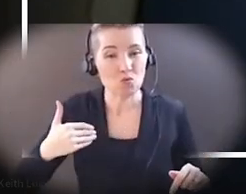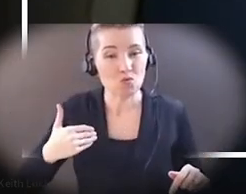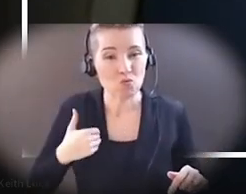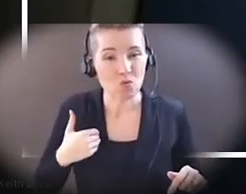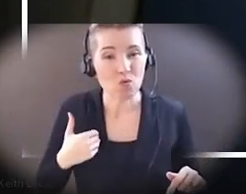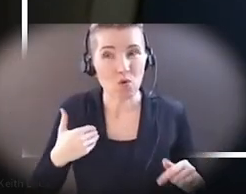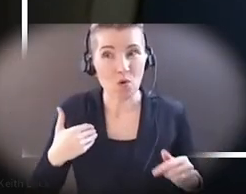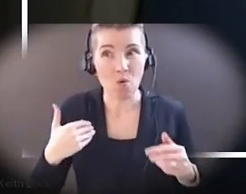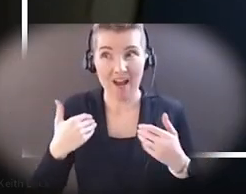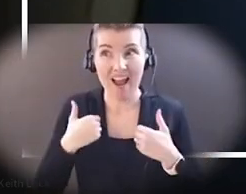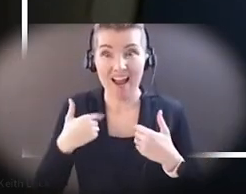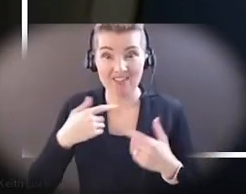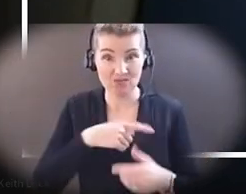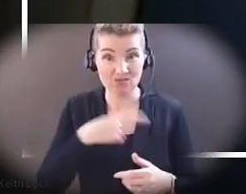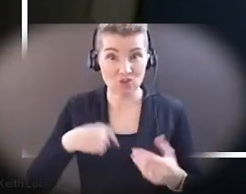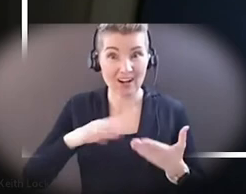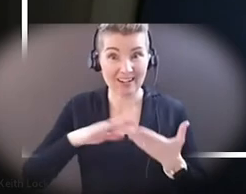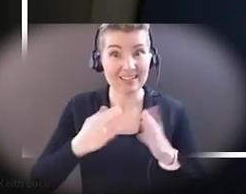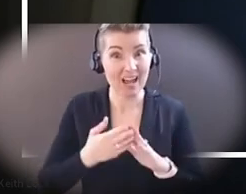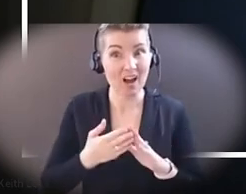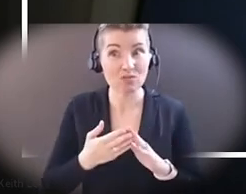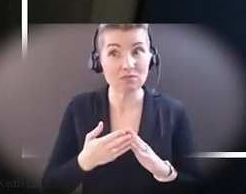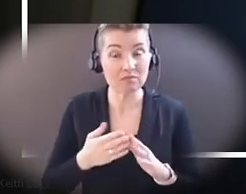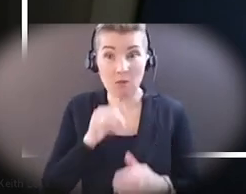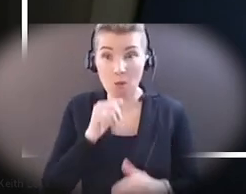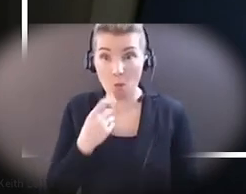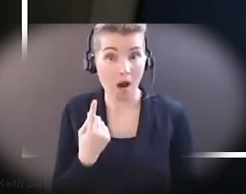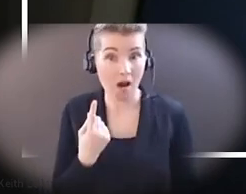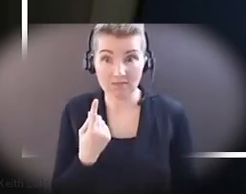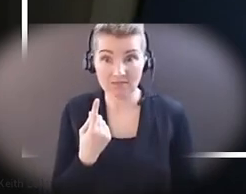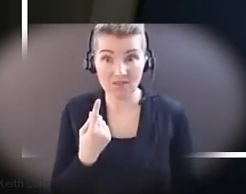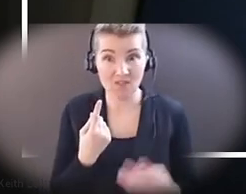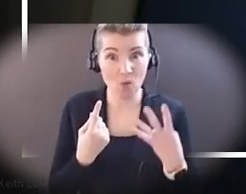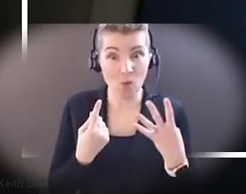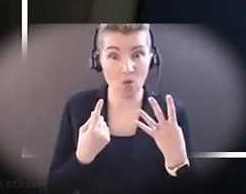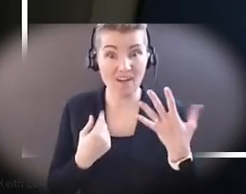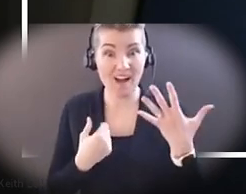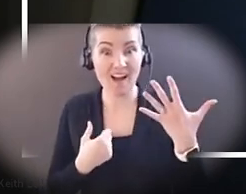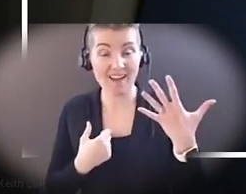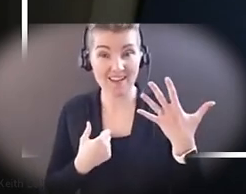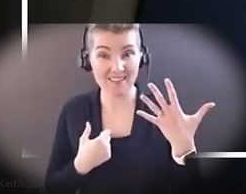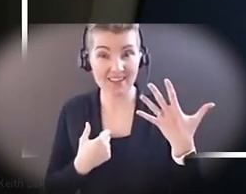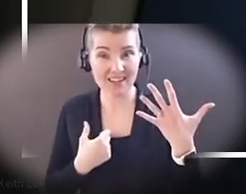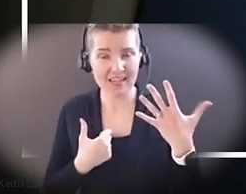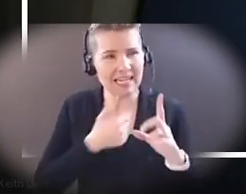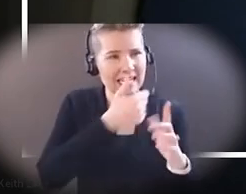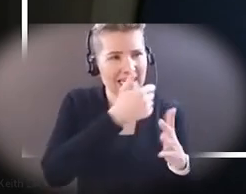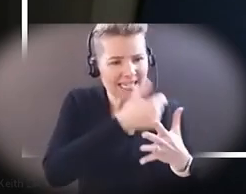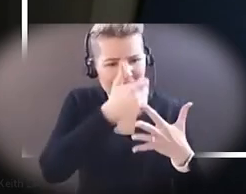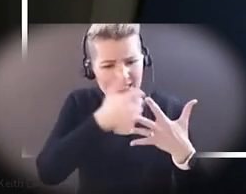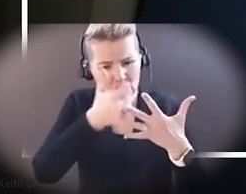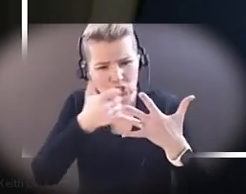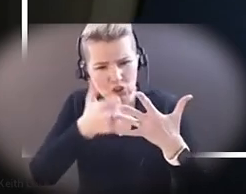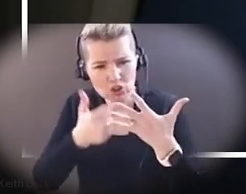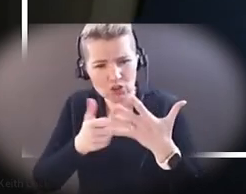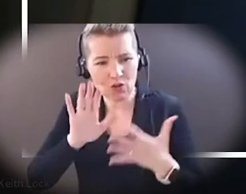Chinatowns, and they all have their own specific kind